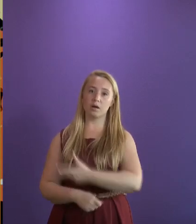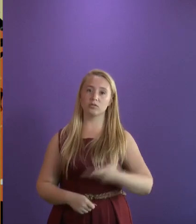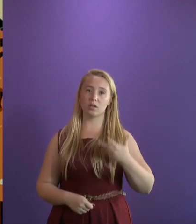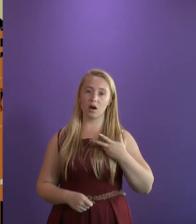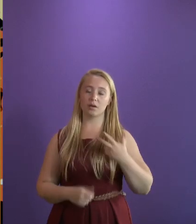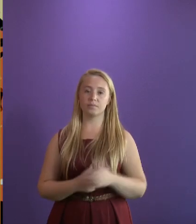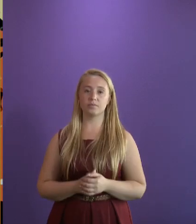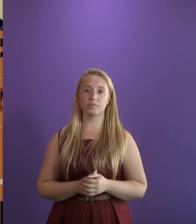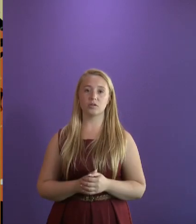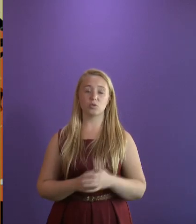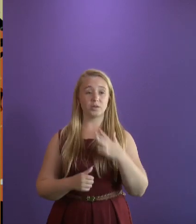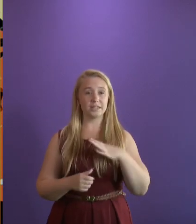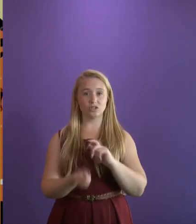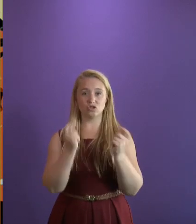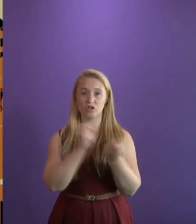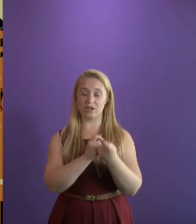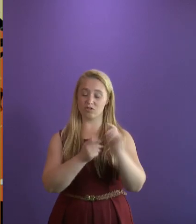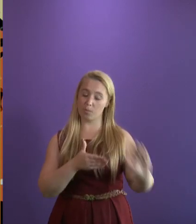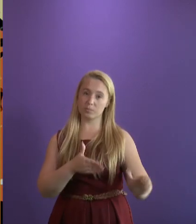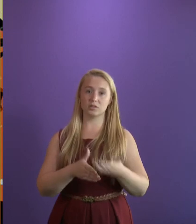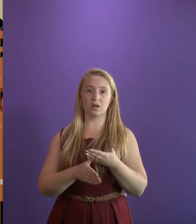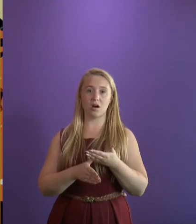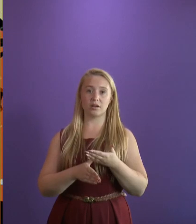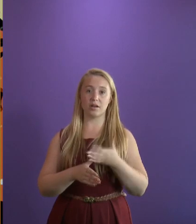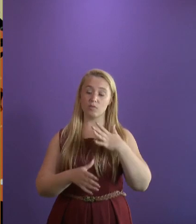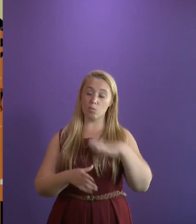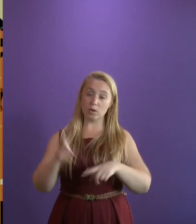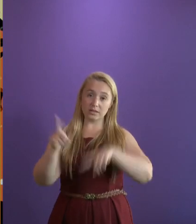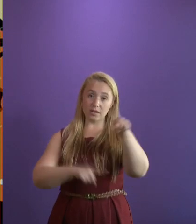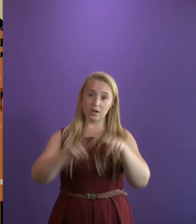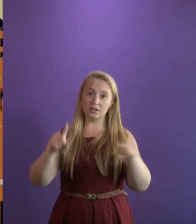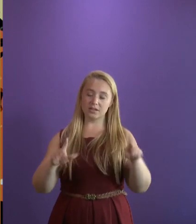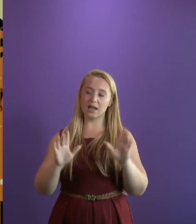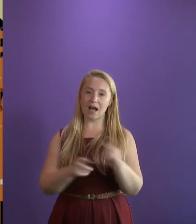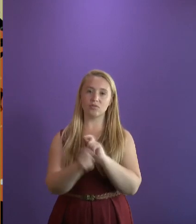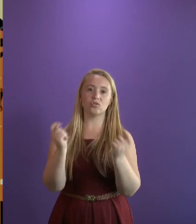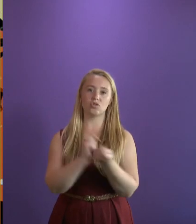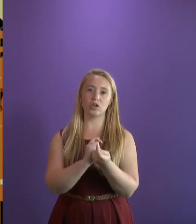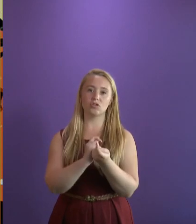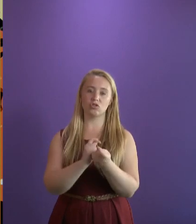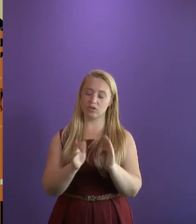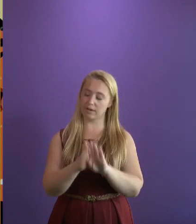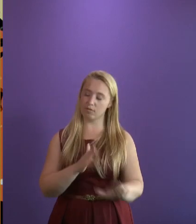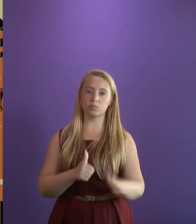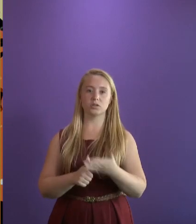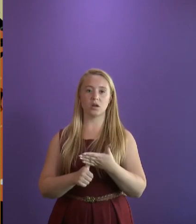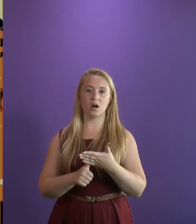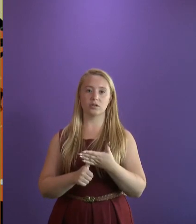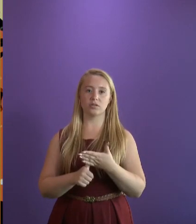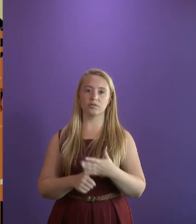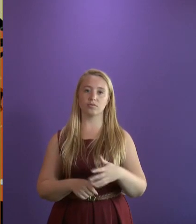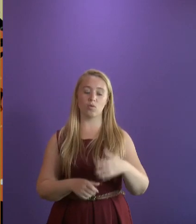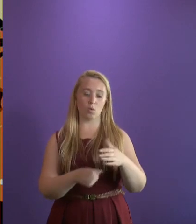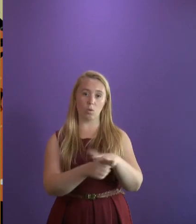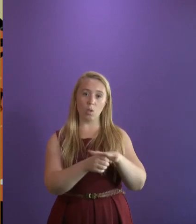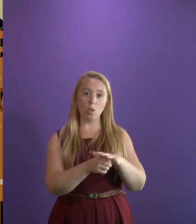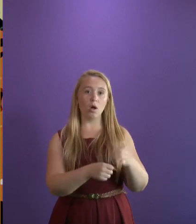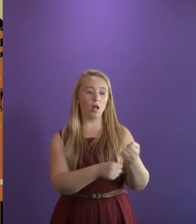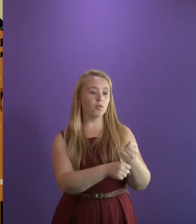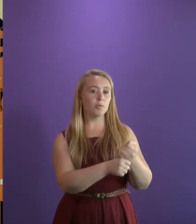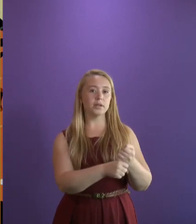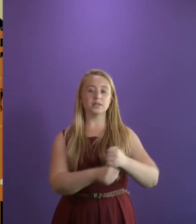beginning, we're not going to get the diversity we require in our council chambers, in local government, in Scottish